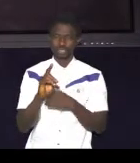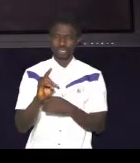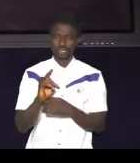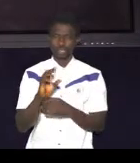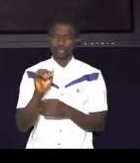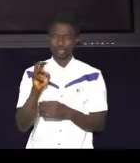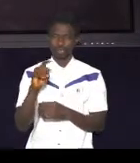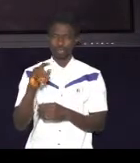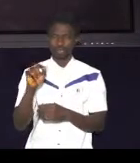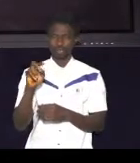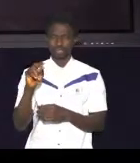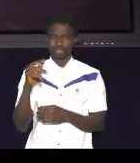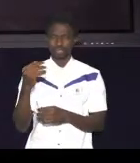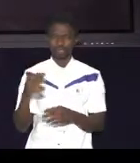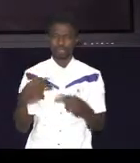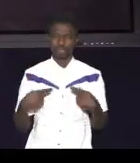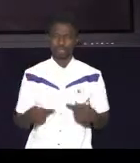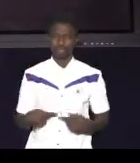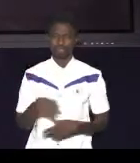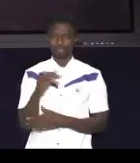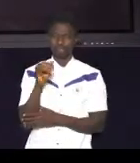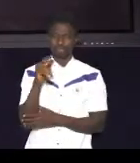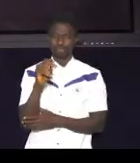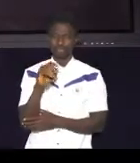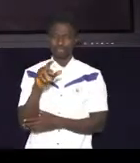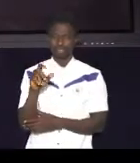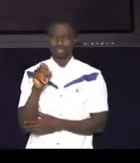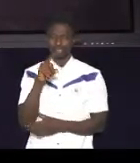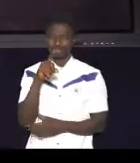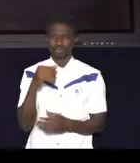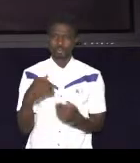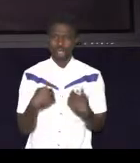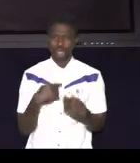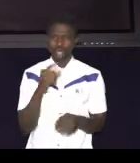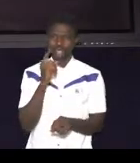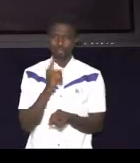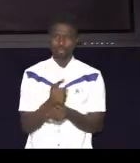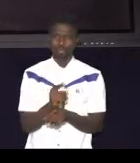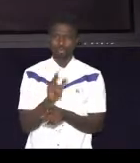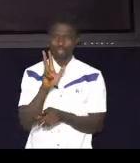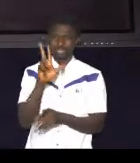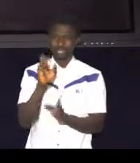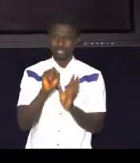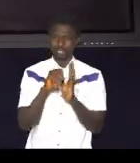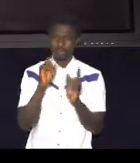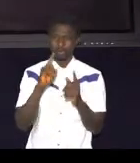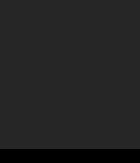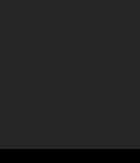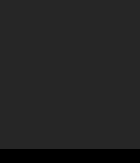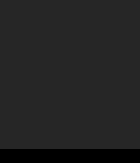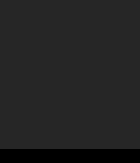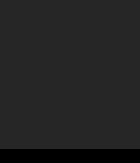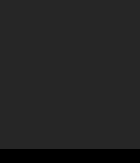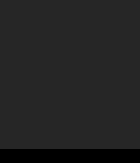of physical fitness. You have just 30 seconds to attempt this.